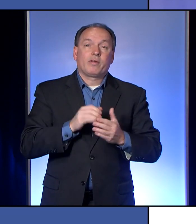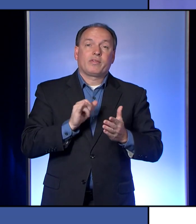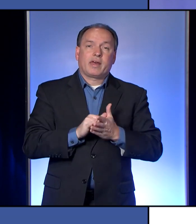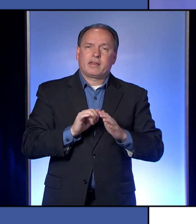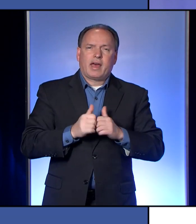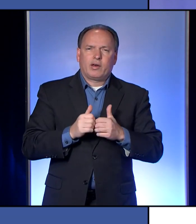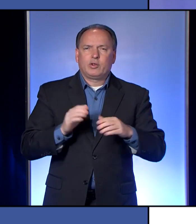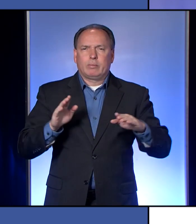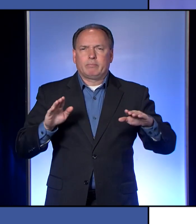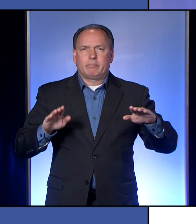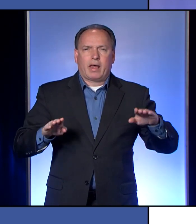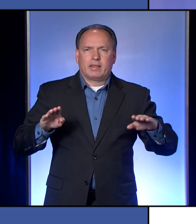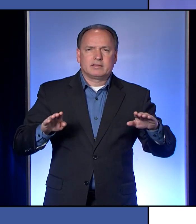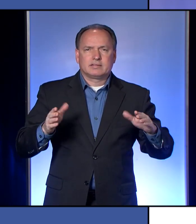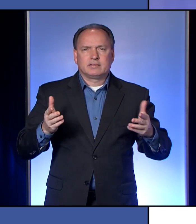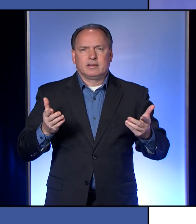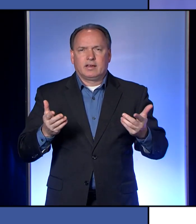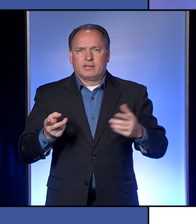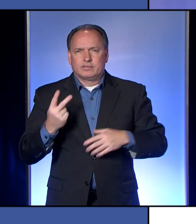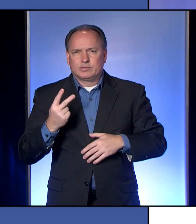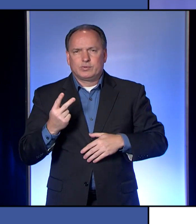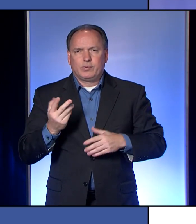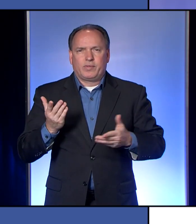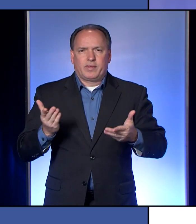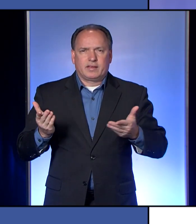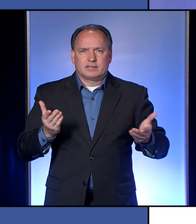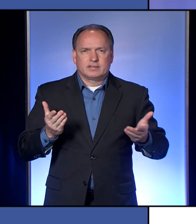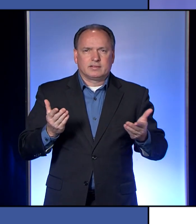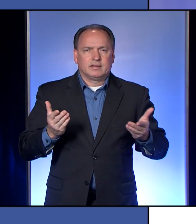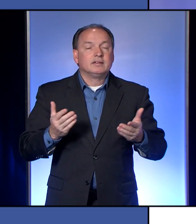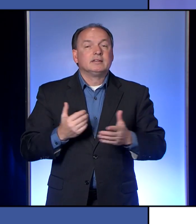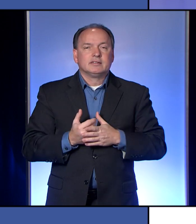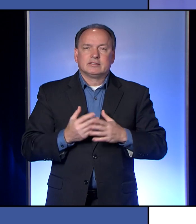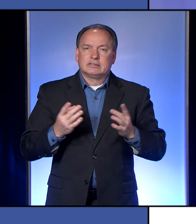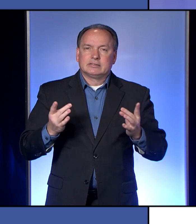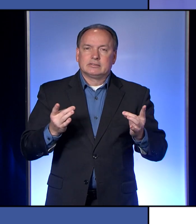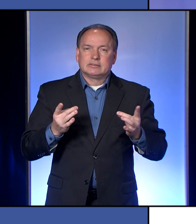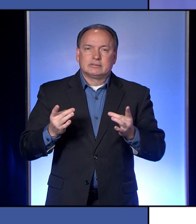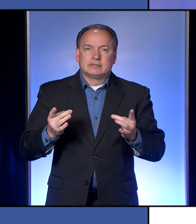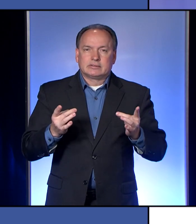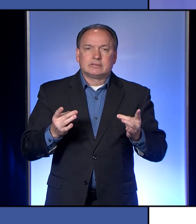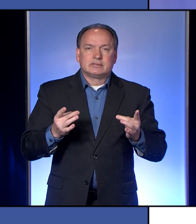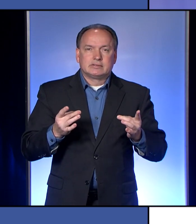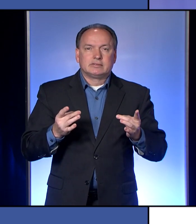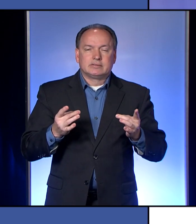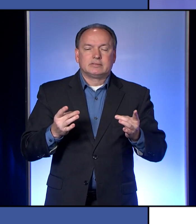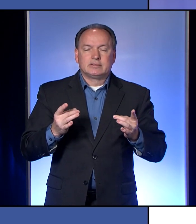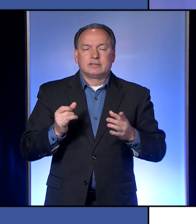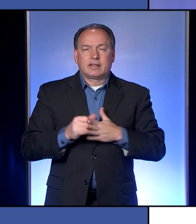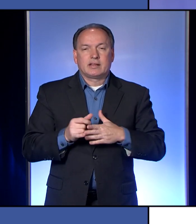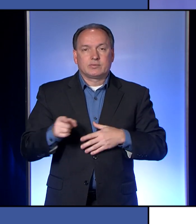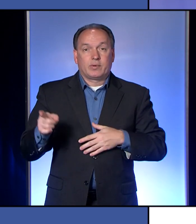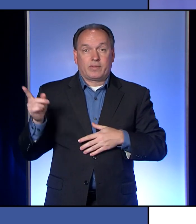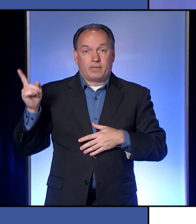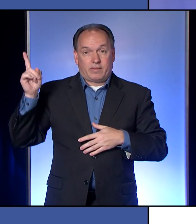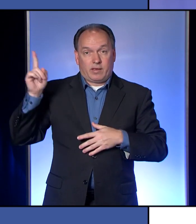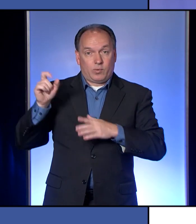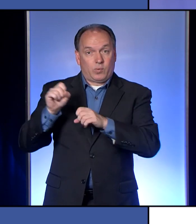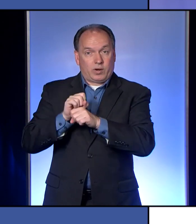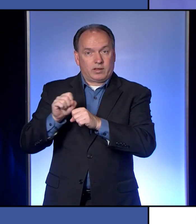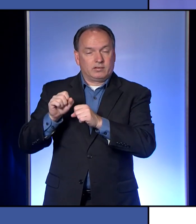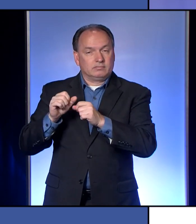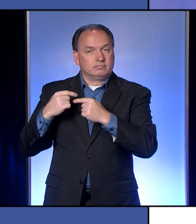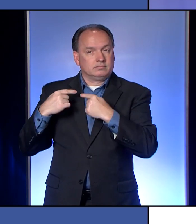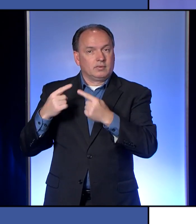how do you balance those two? And that's always the tricky thing. And so that's what they're working on. And I think if we